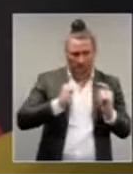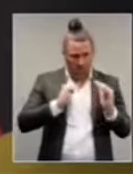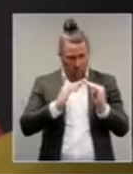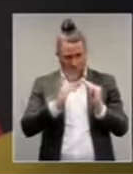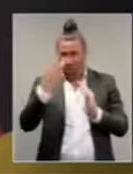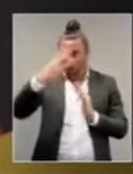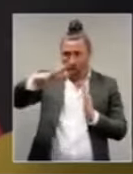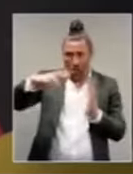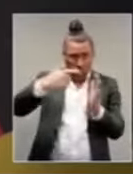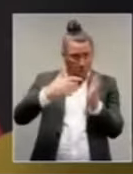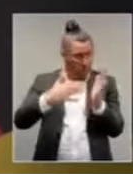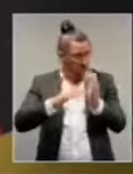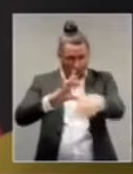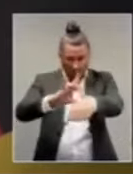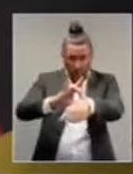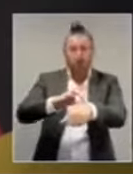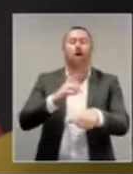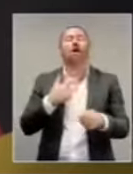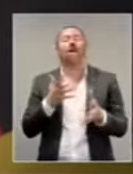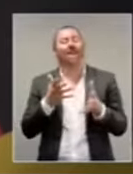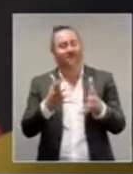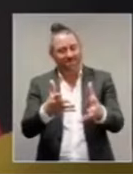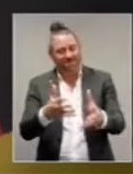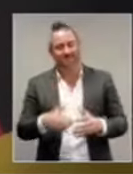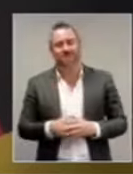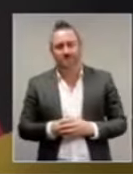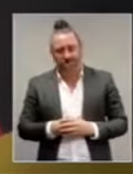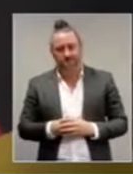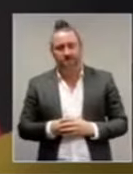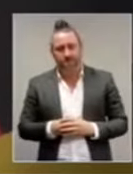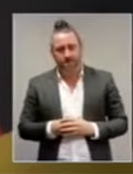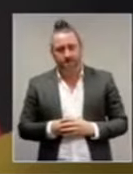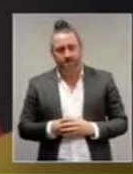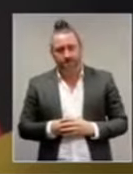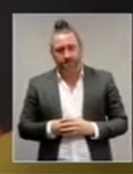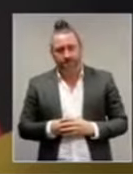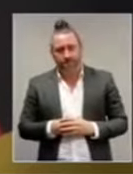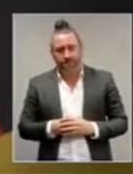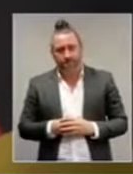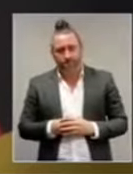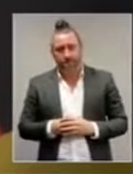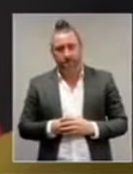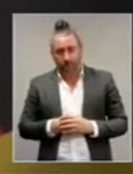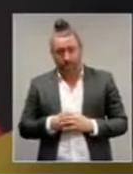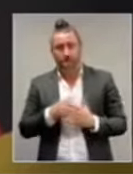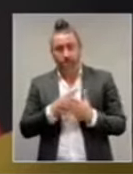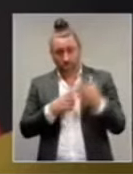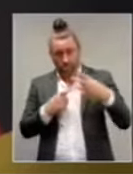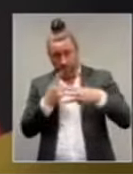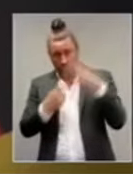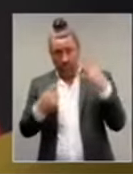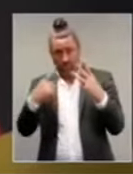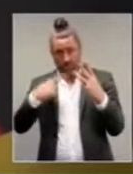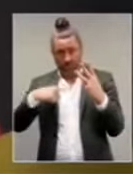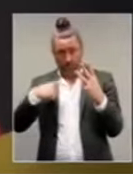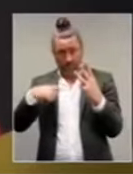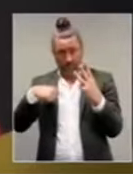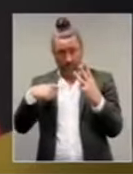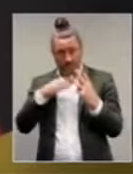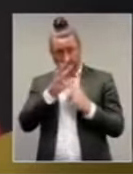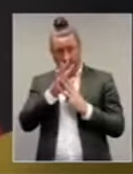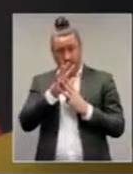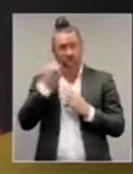okay the only three reasons there sorry there are only three reasons leave the home now not five